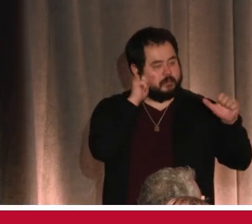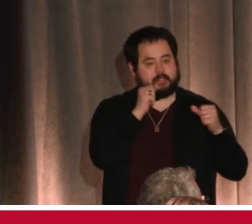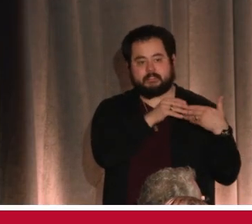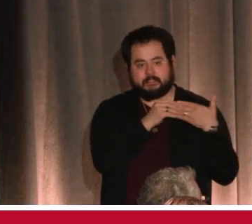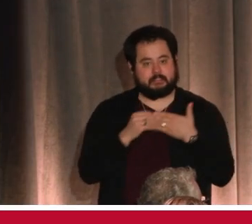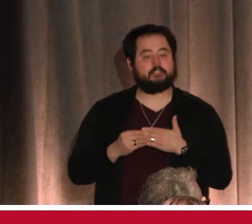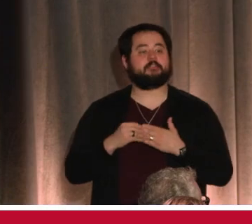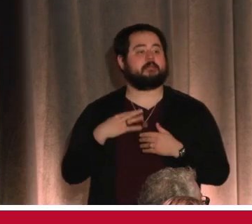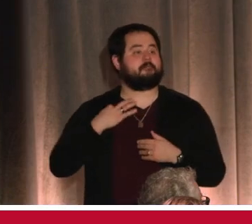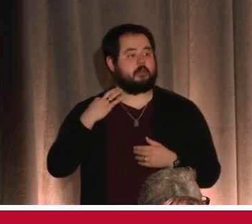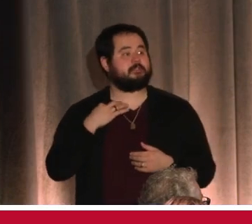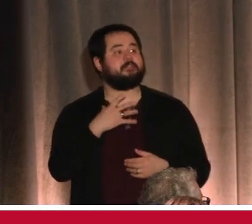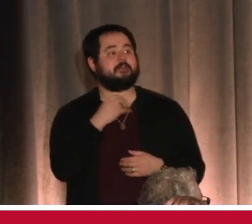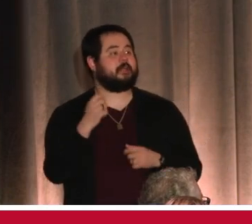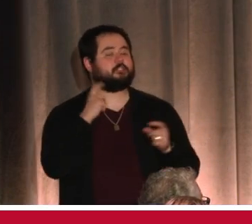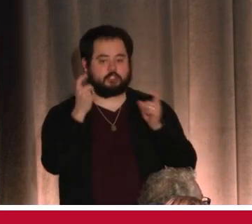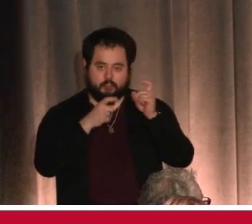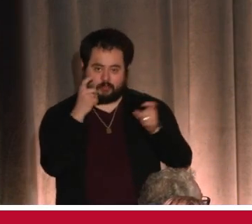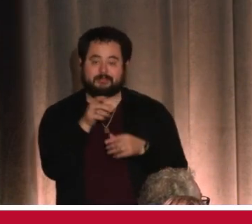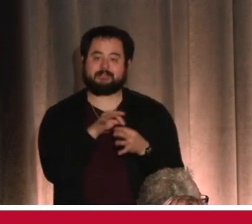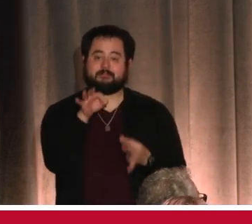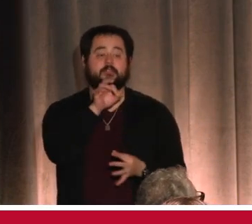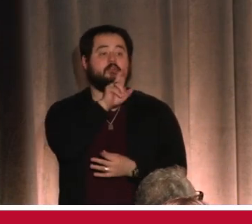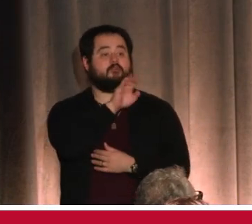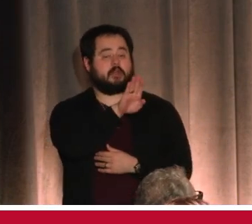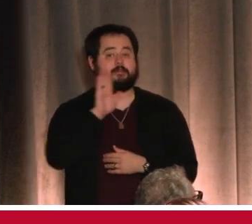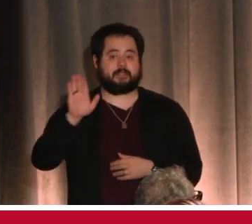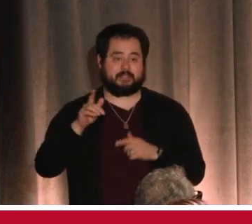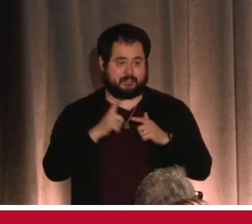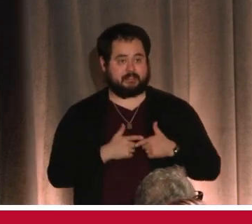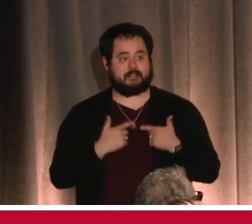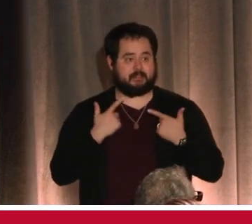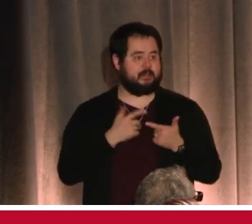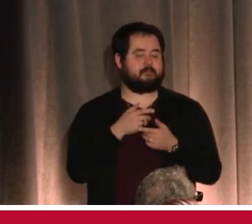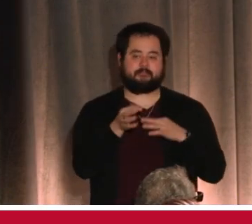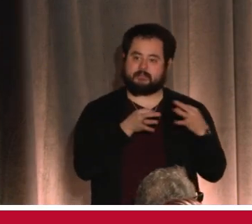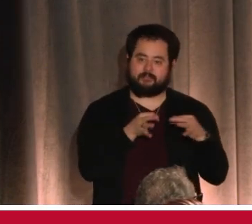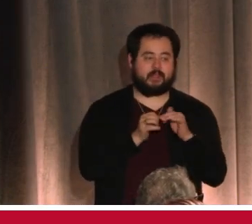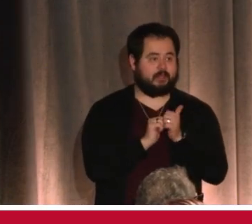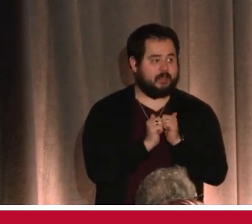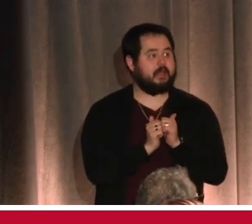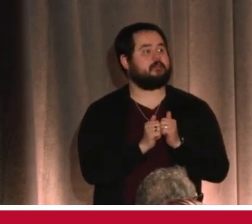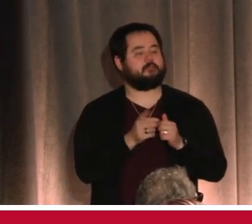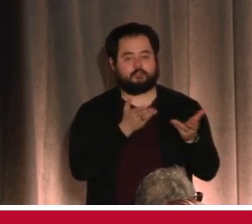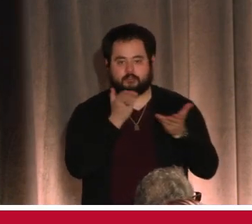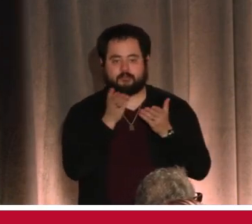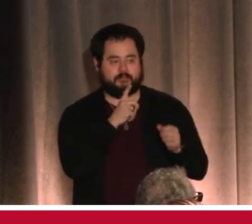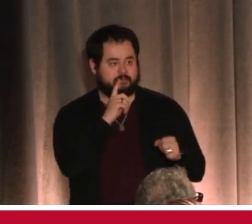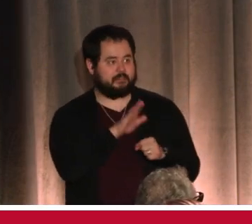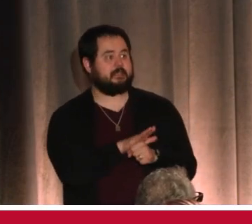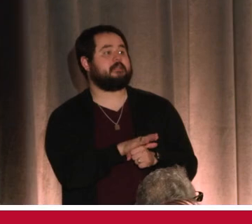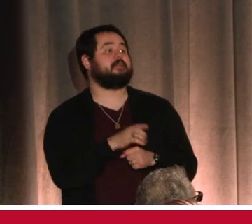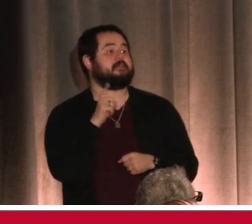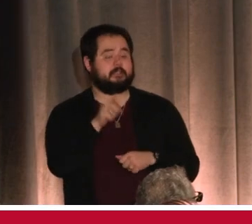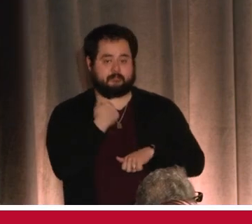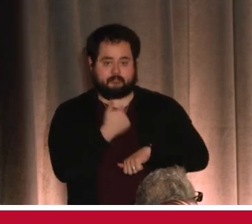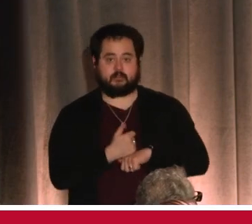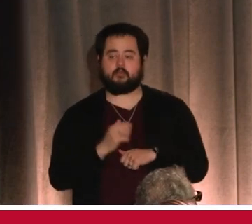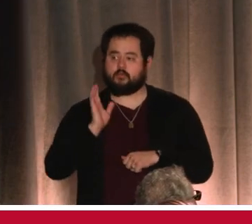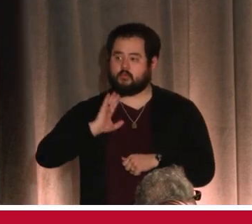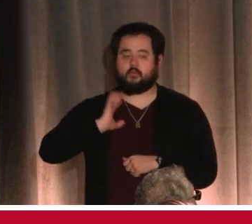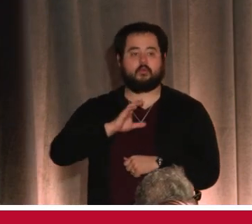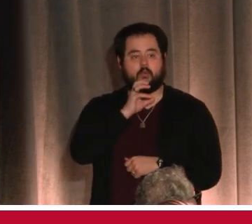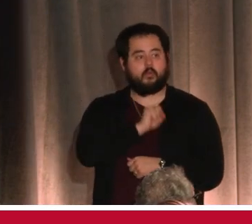of spirit. Rob's life is defined by service and dedication. As co-founder and chair of the Old Joe Club, Rob supports